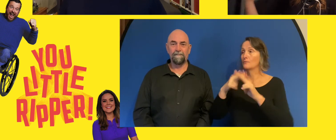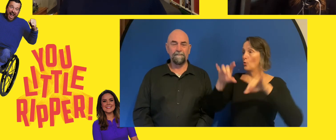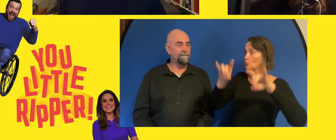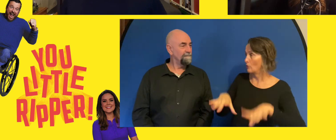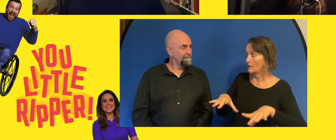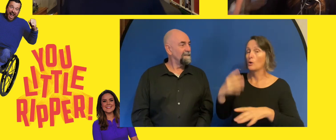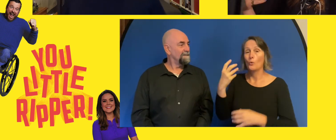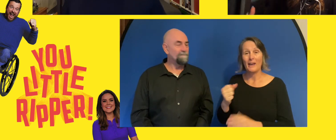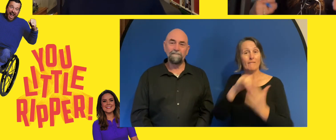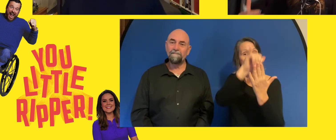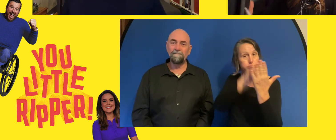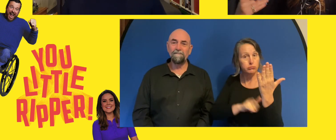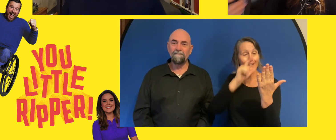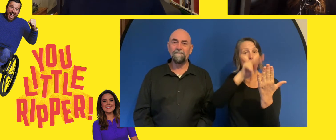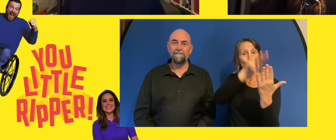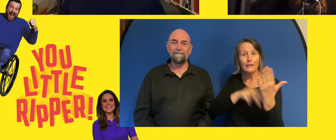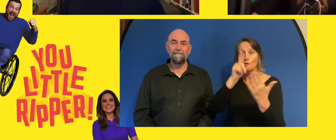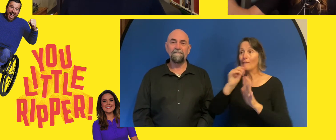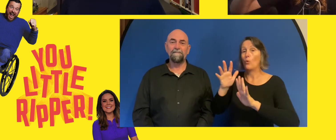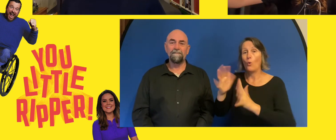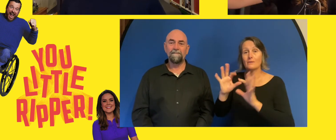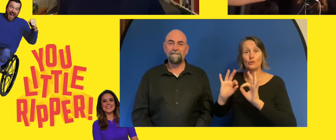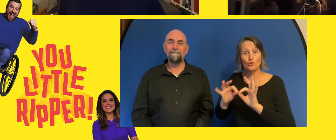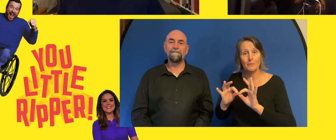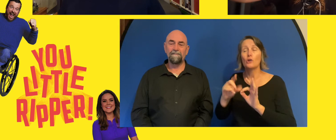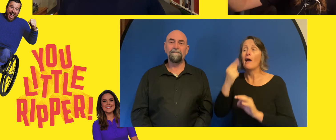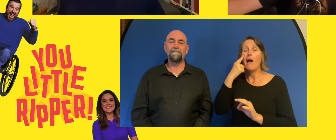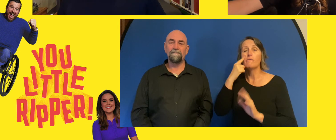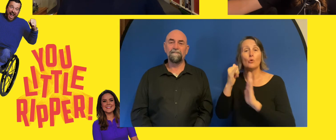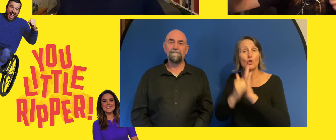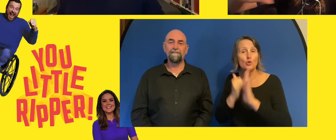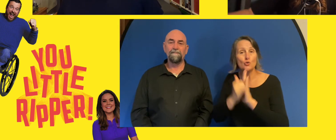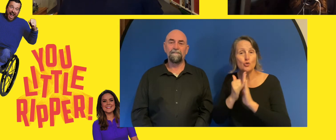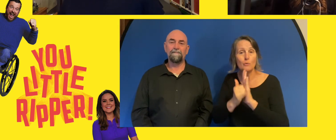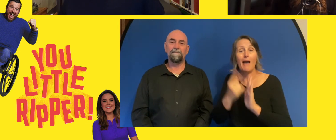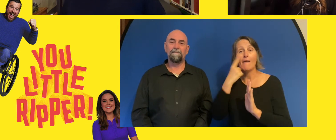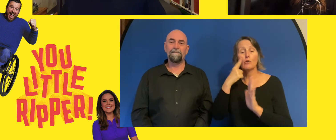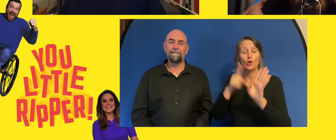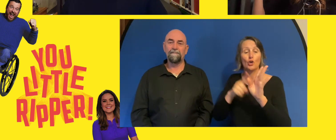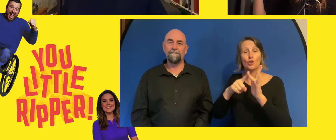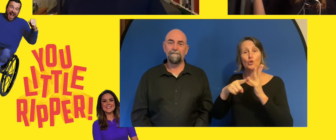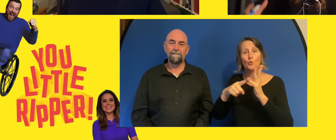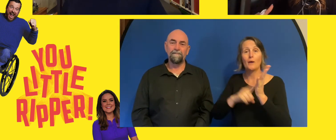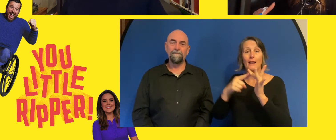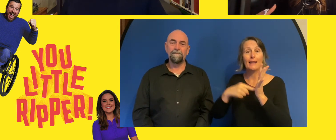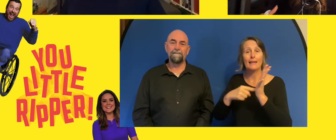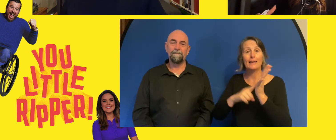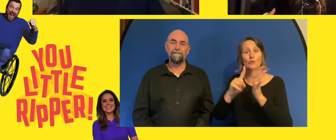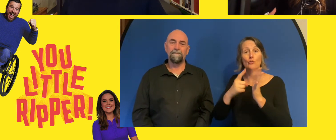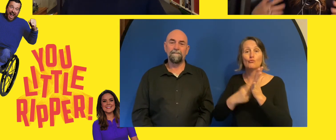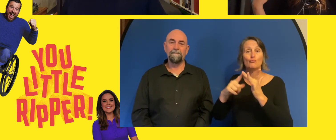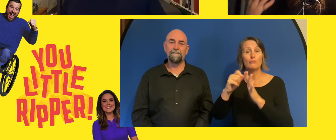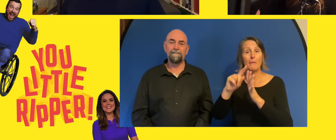We have transcripts, we have Auslan translations. You just go to YouTube and search You Little Ripper. All of our episodes are there, but we can't do any of